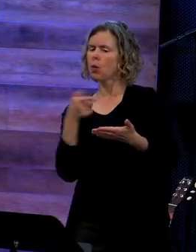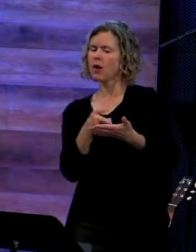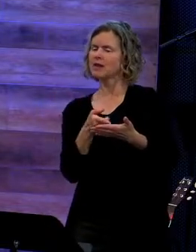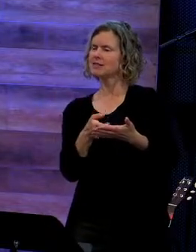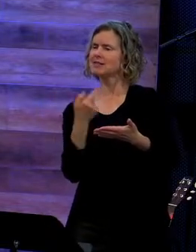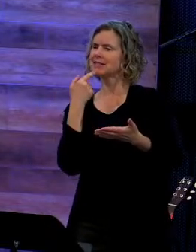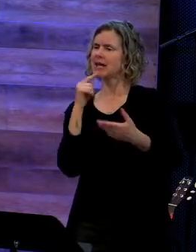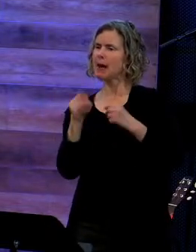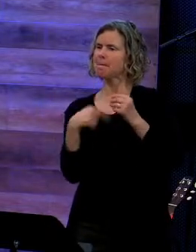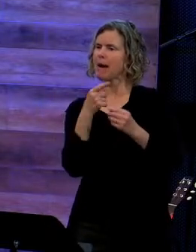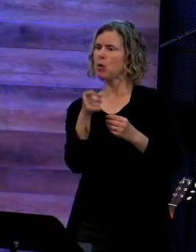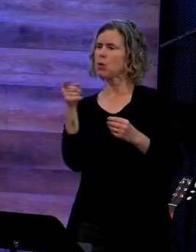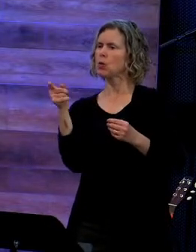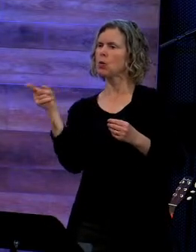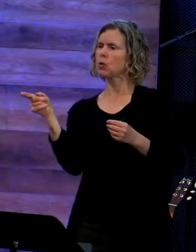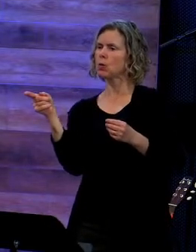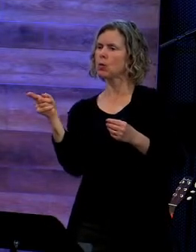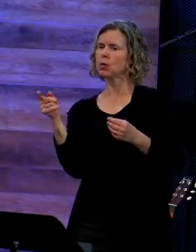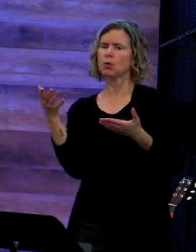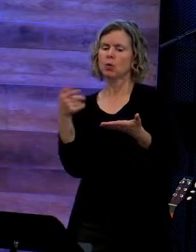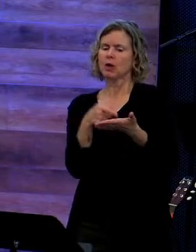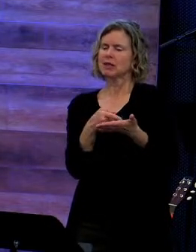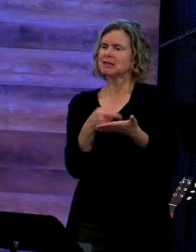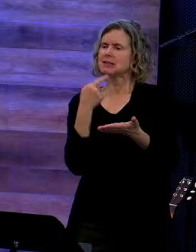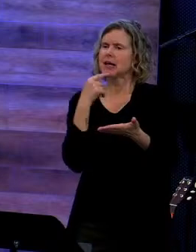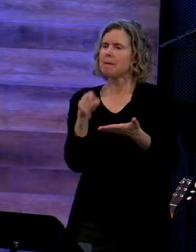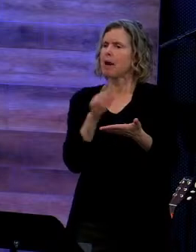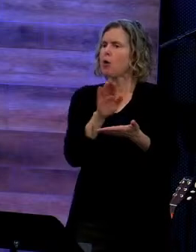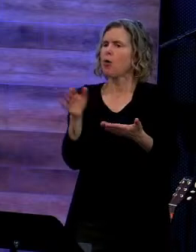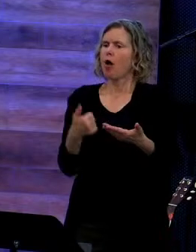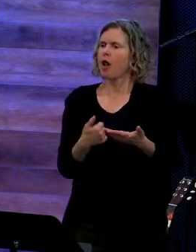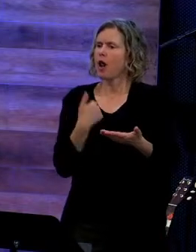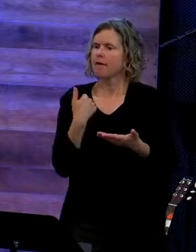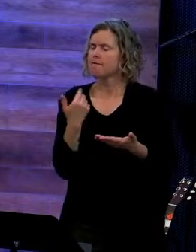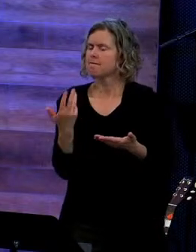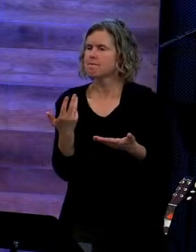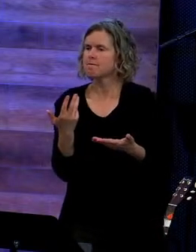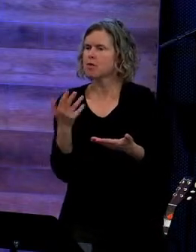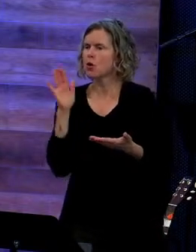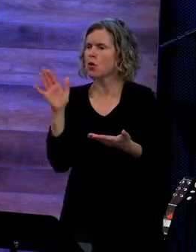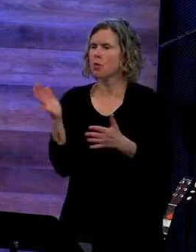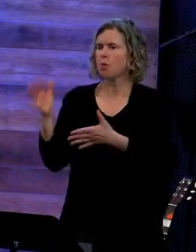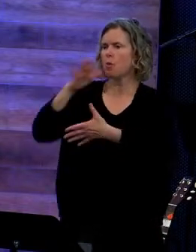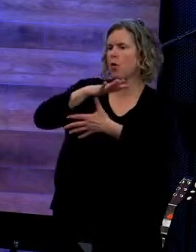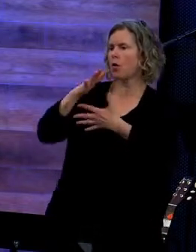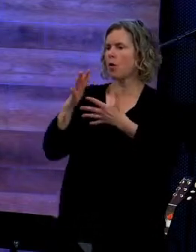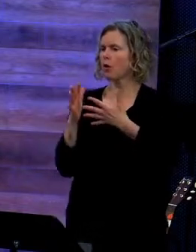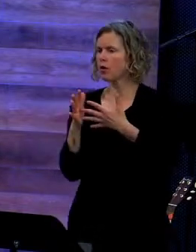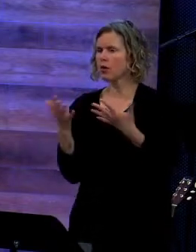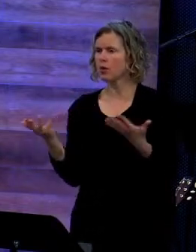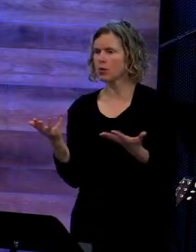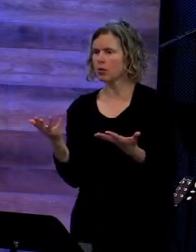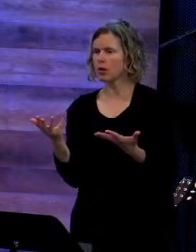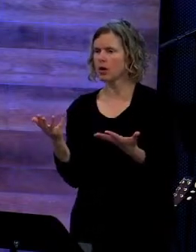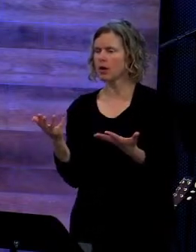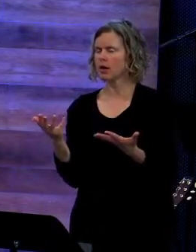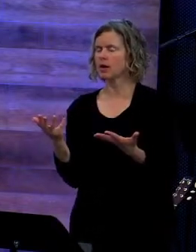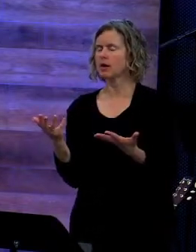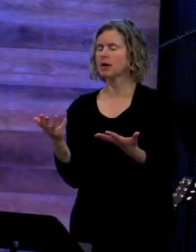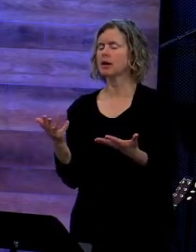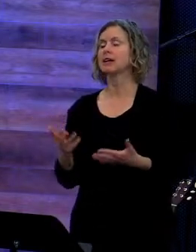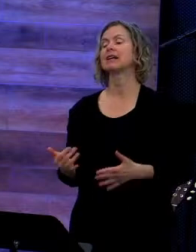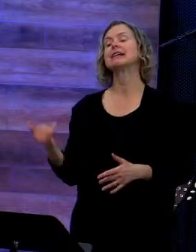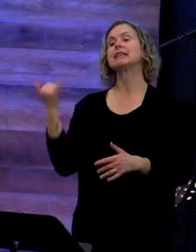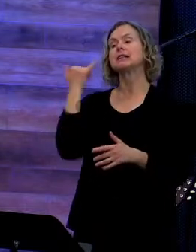reveals the desires of our hearts. If you're listening to this and you think, I cannot practice